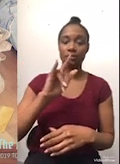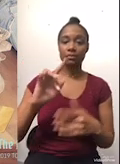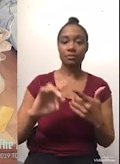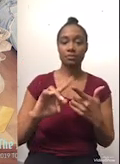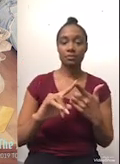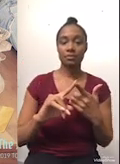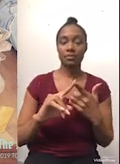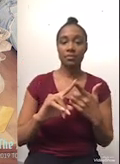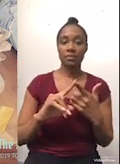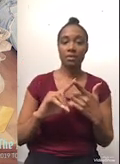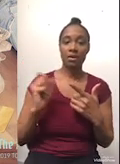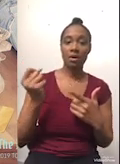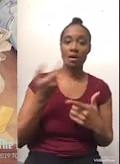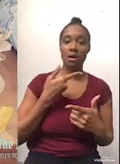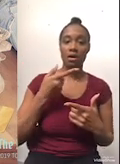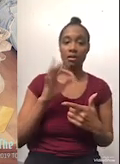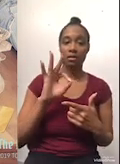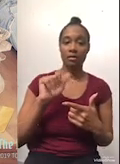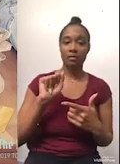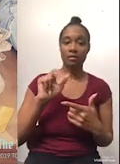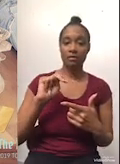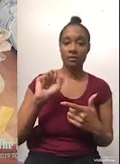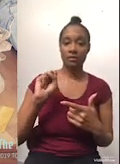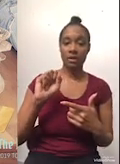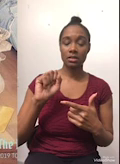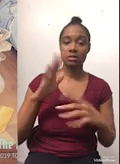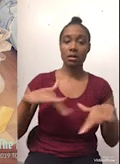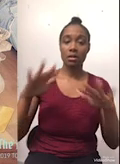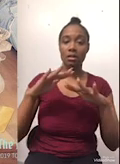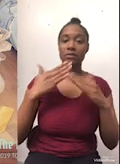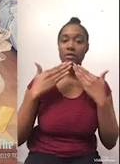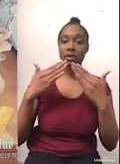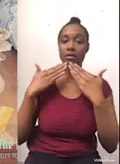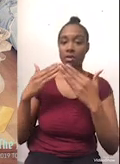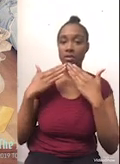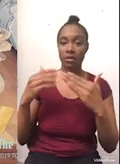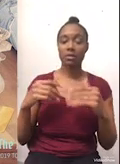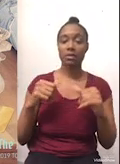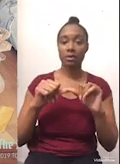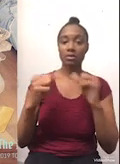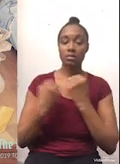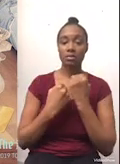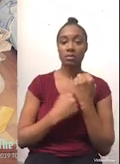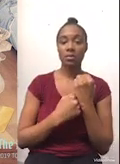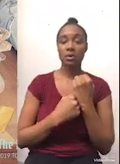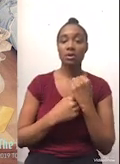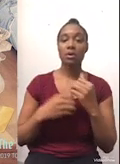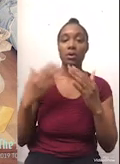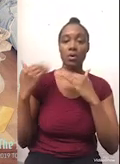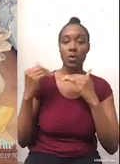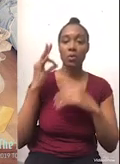thank you to all the fans around the world who have supported us. We promise to show you greater performances in the future.